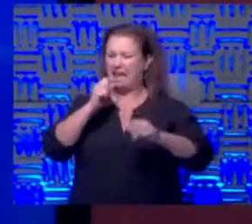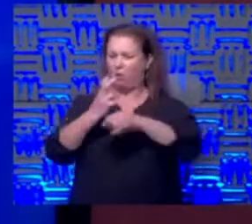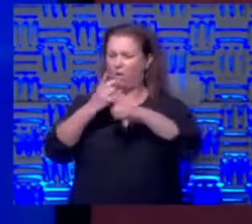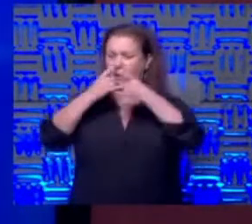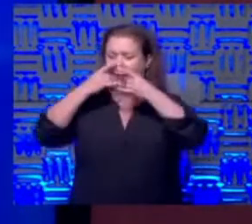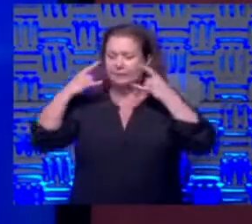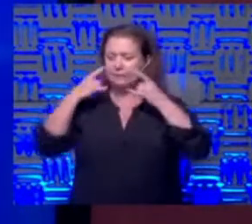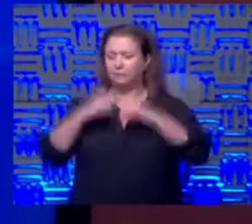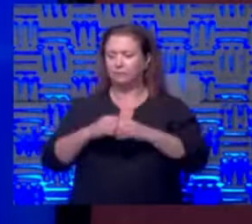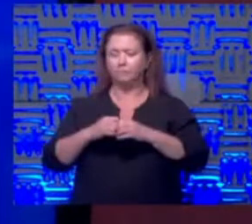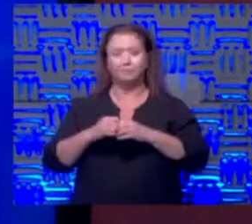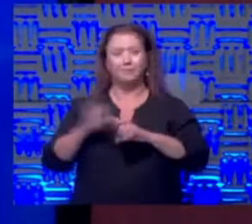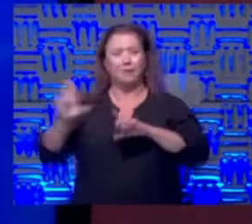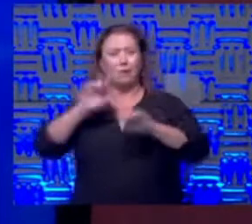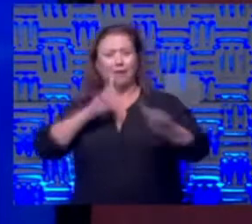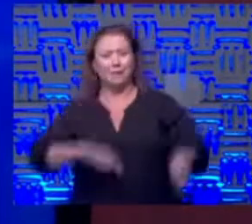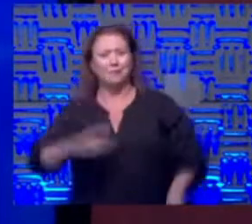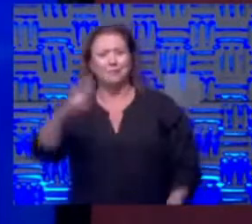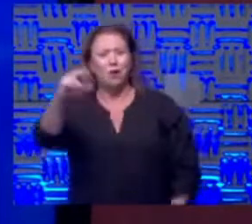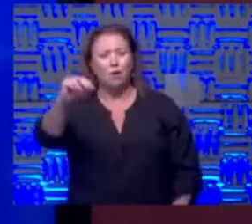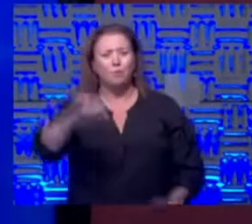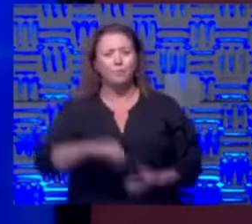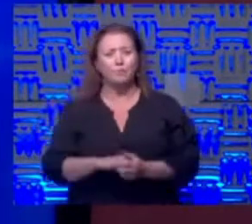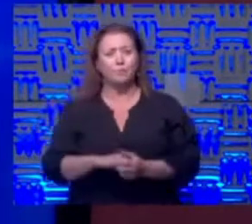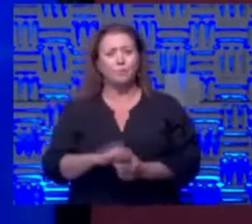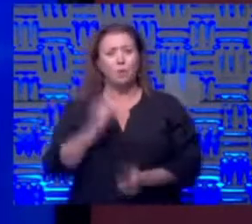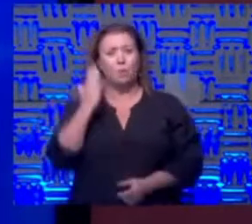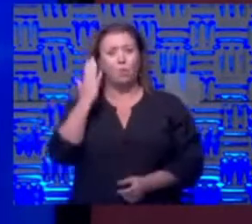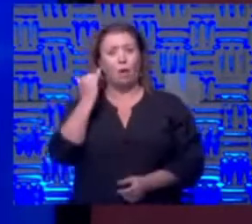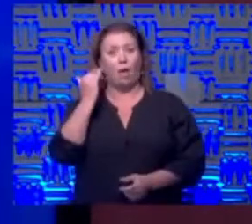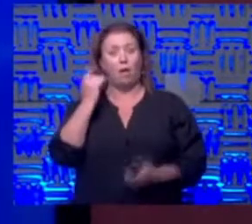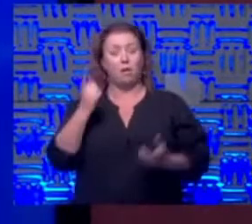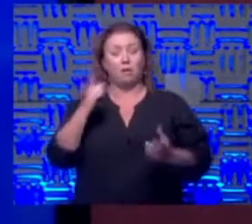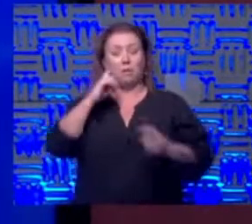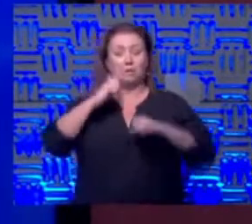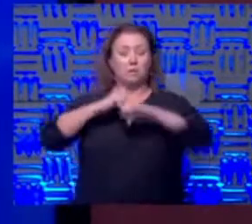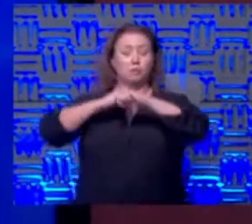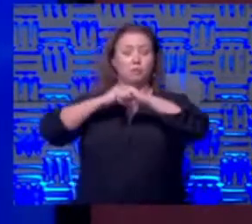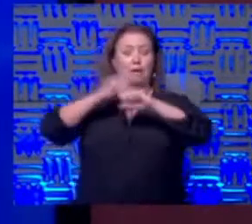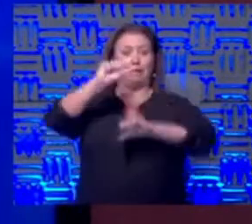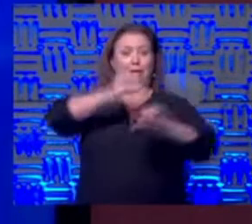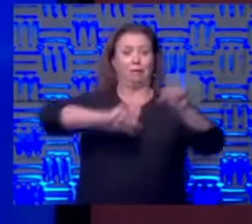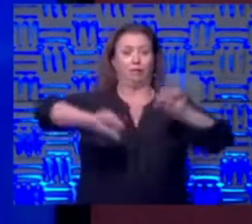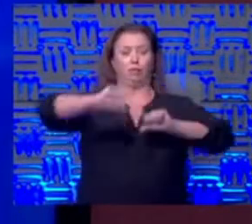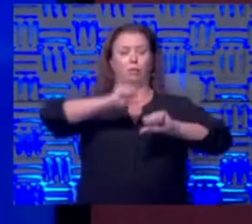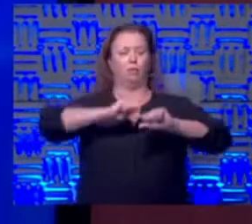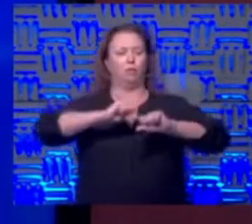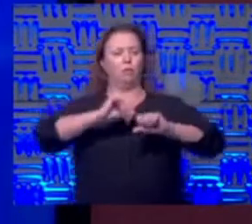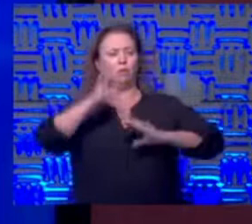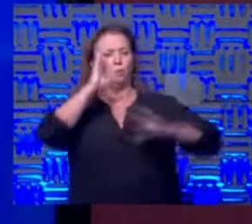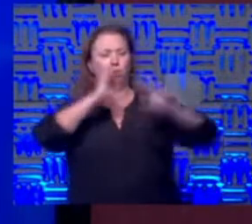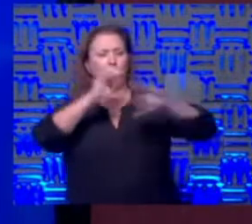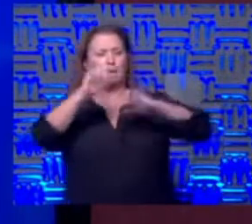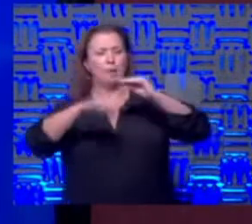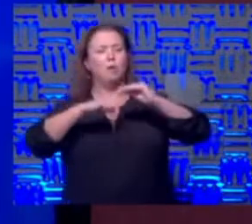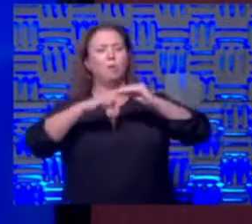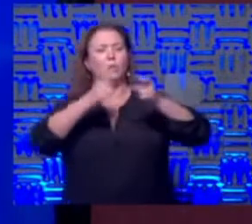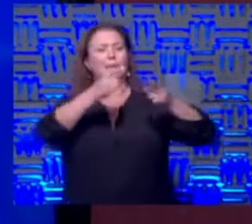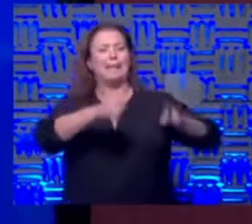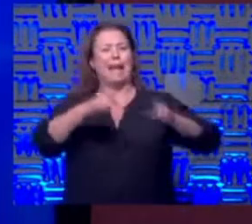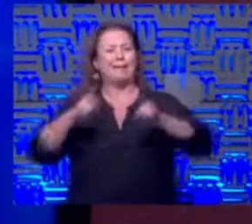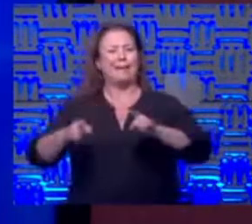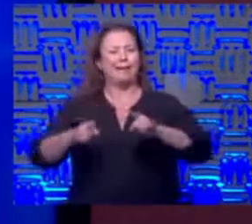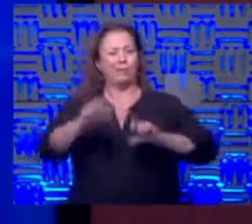mask? And the answer is no. And the reason isn't because they're protecting each other or they're worried about what's going to happen to them. They're